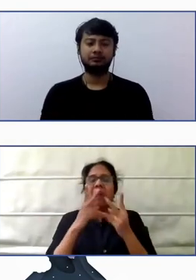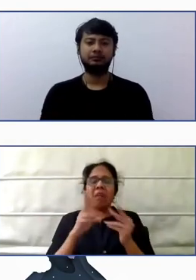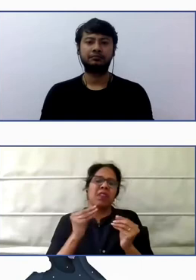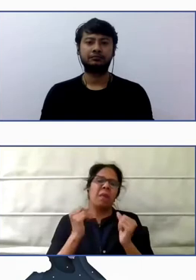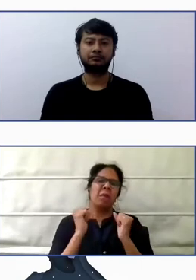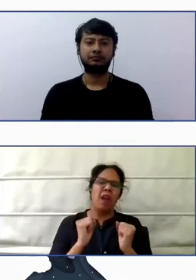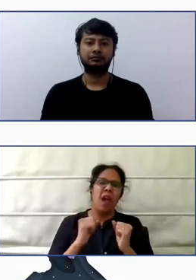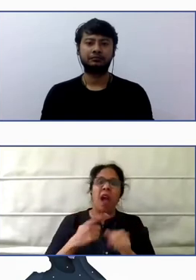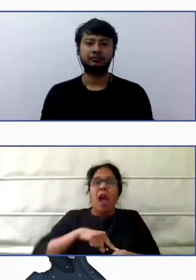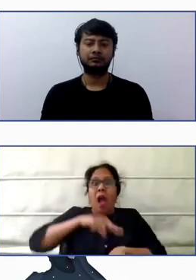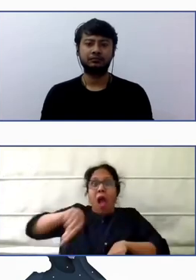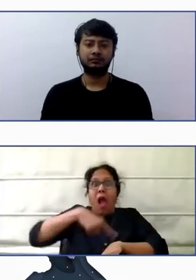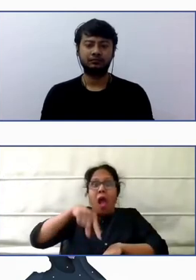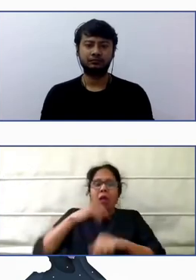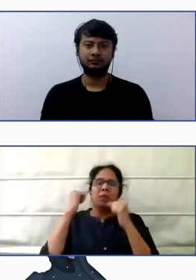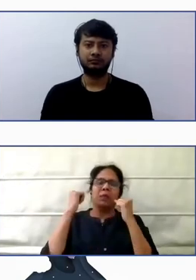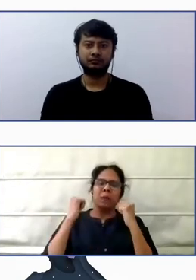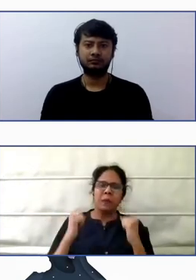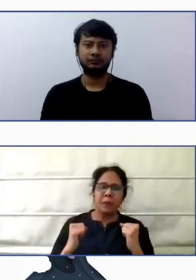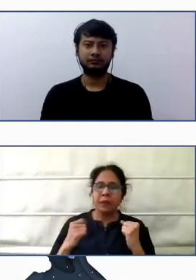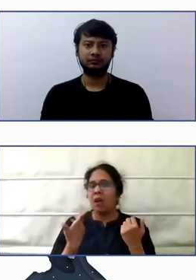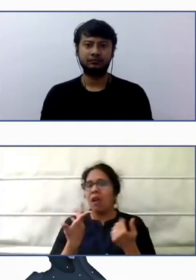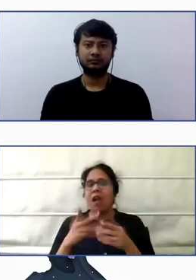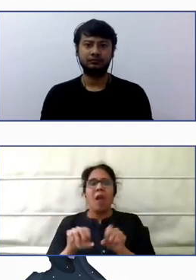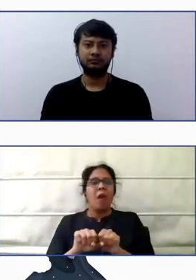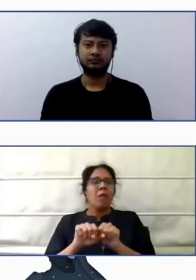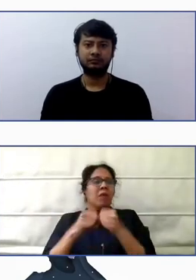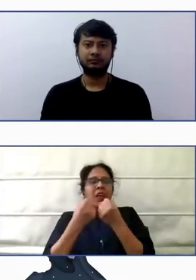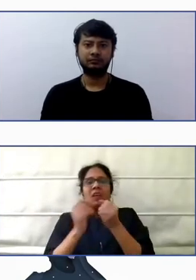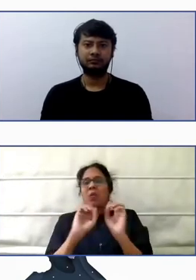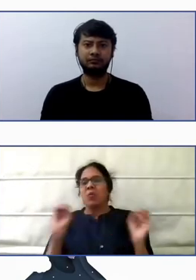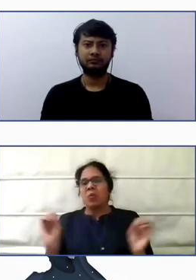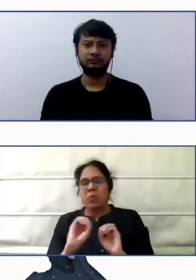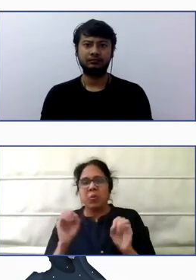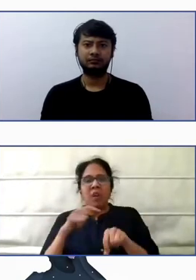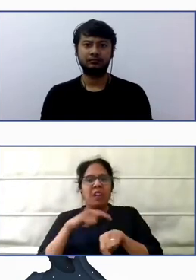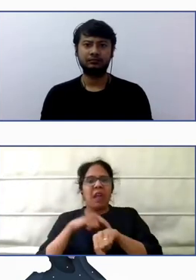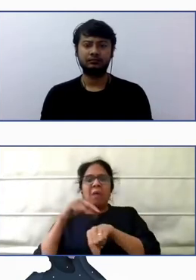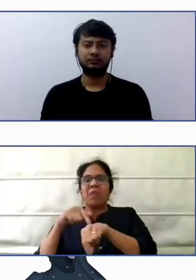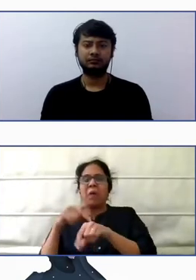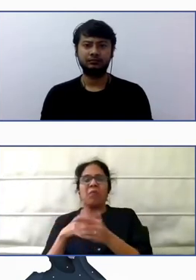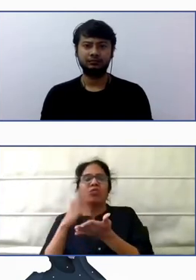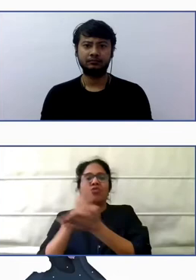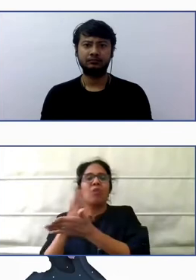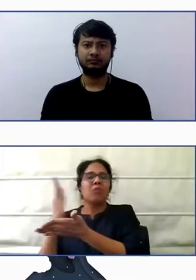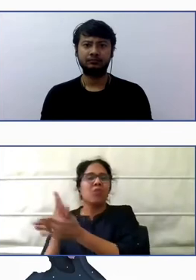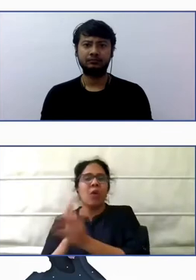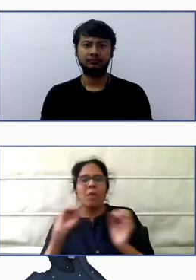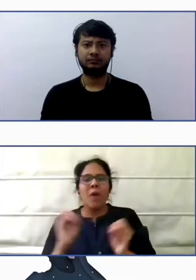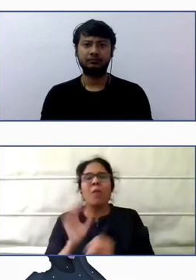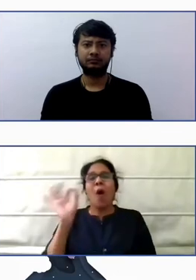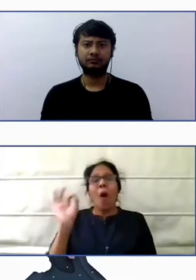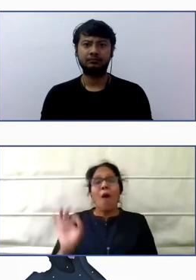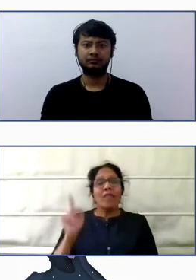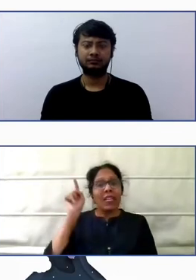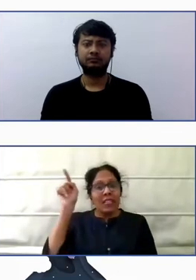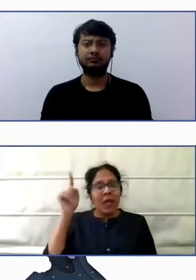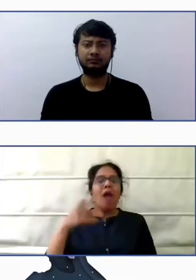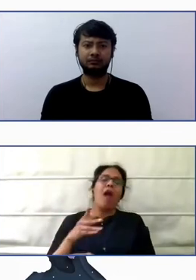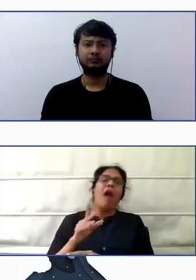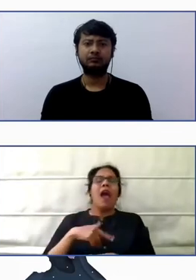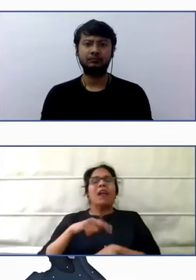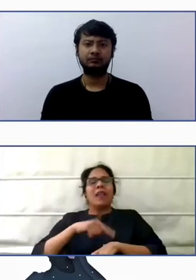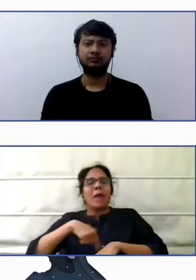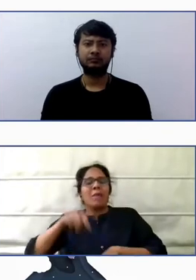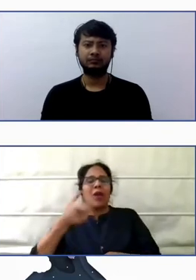for a long period of time. You don't take breaks, where in office you would just like to go for a coffee and